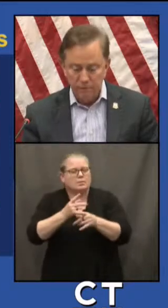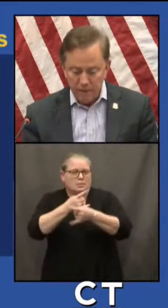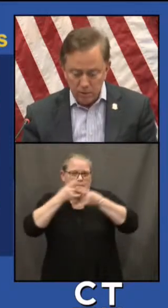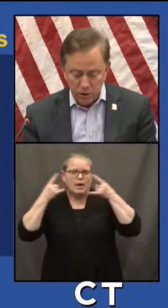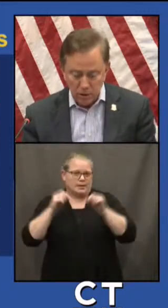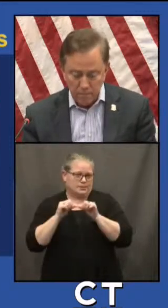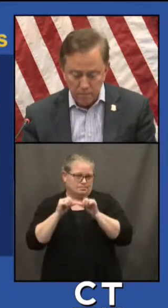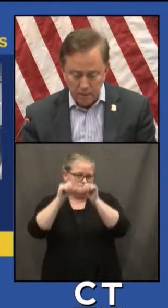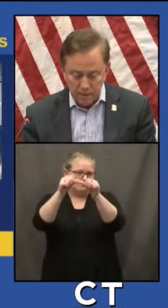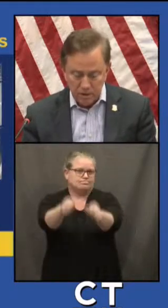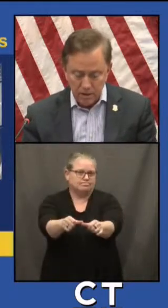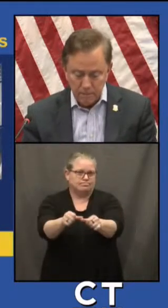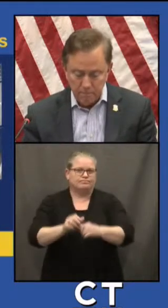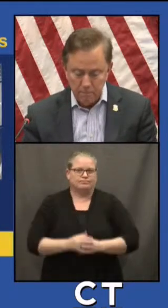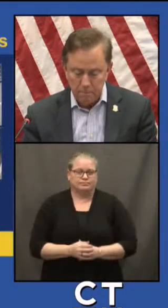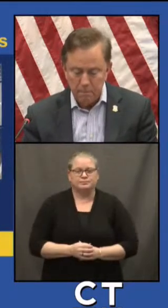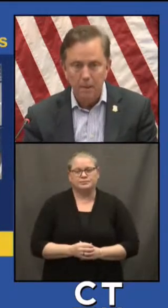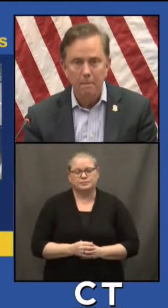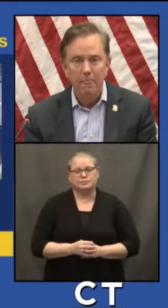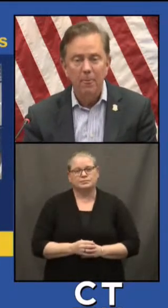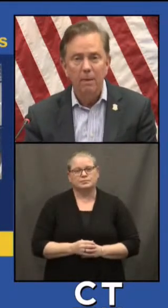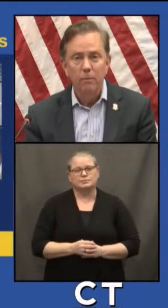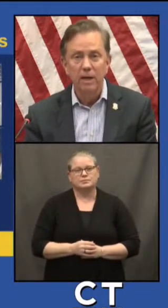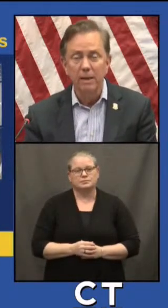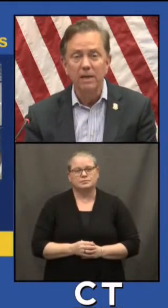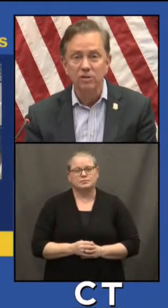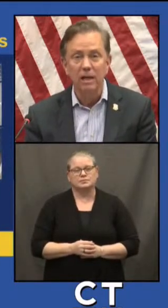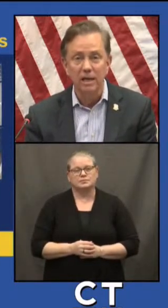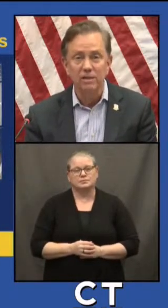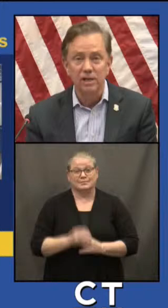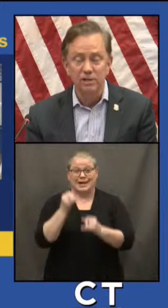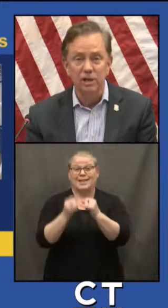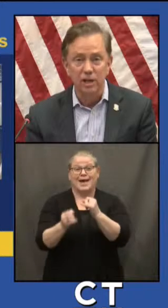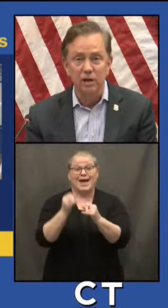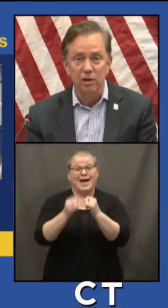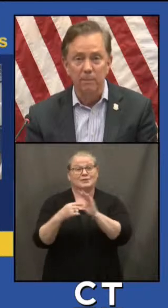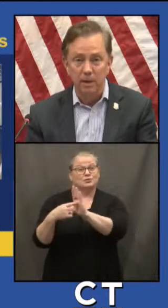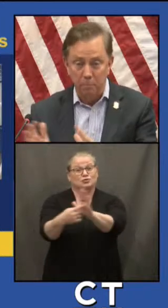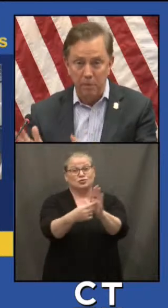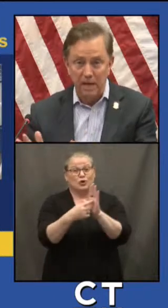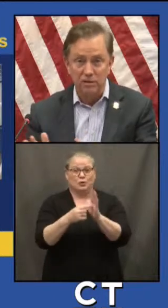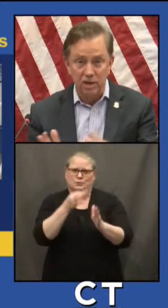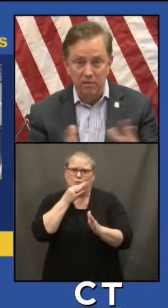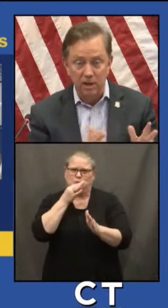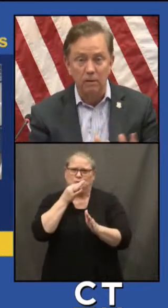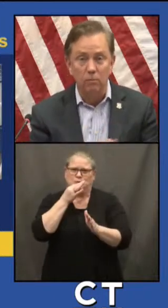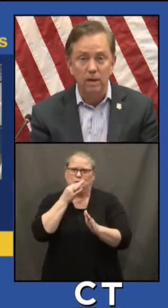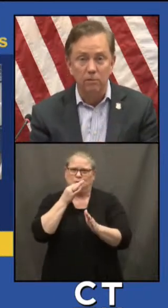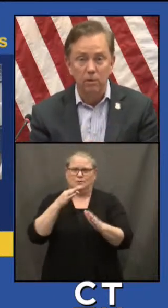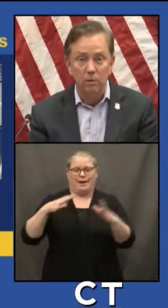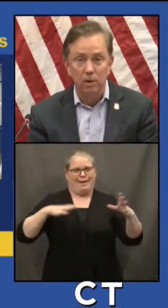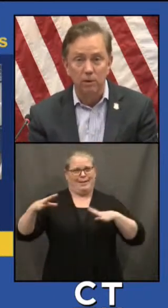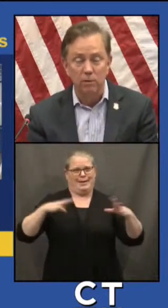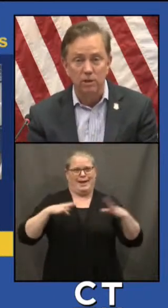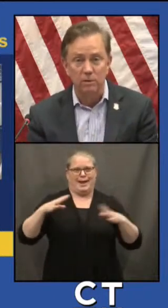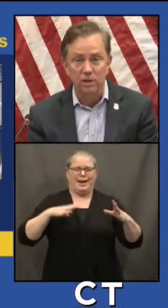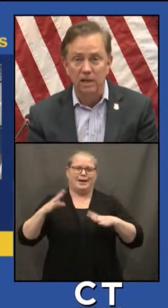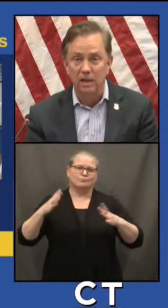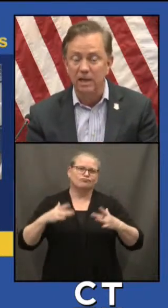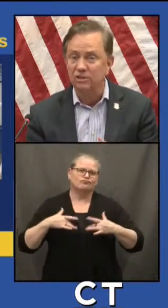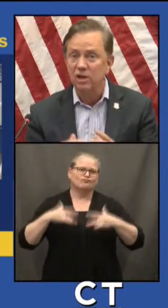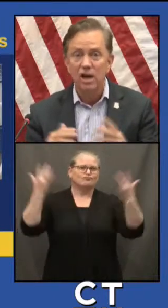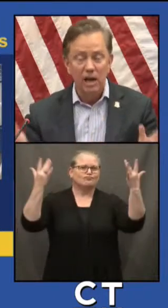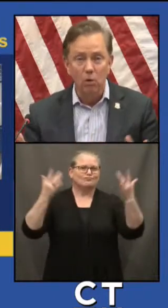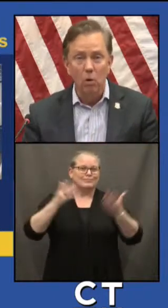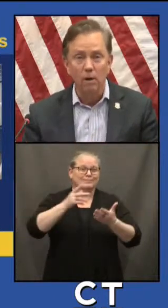The final chart is, we got the biggest holiday season of the year coming up. Thanksgiving right through the Christmas